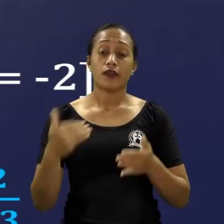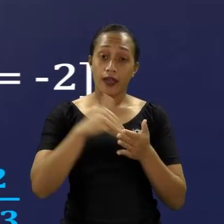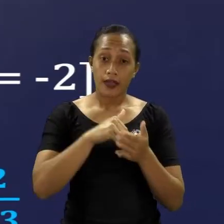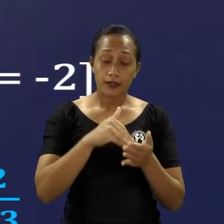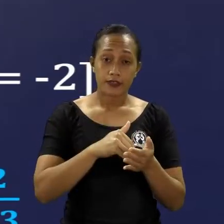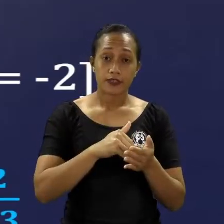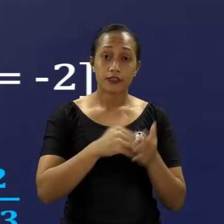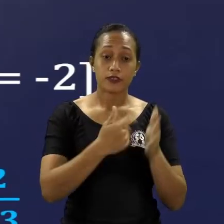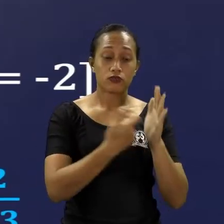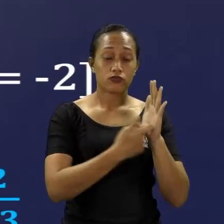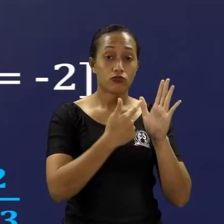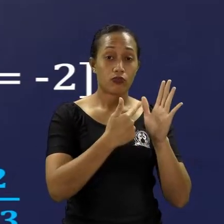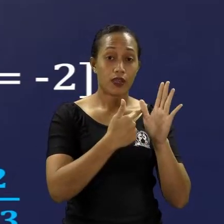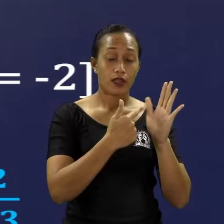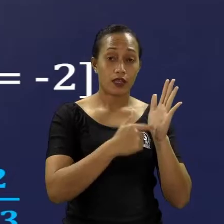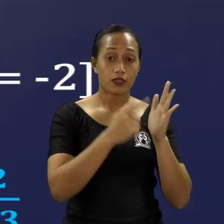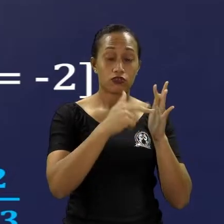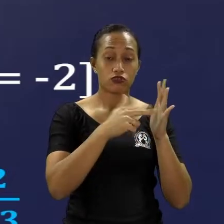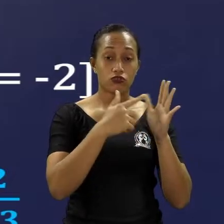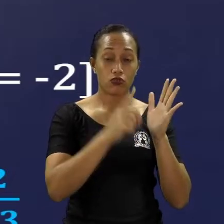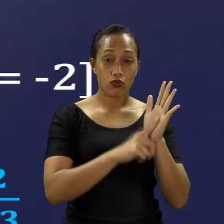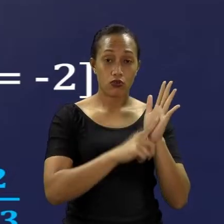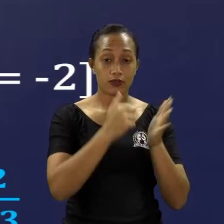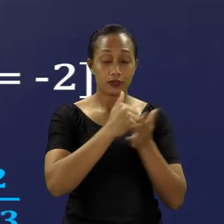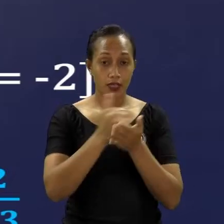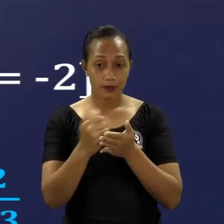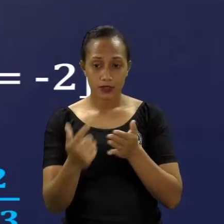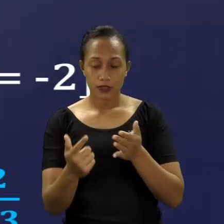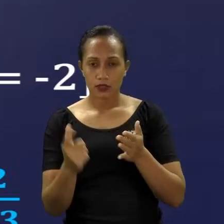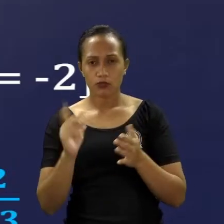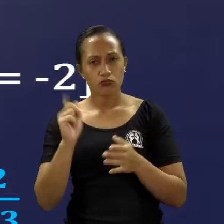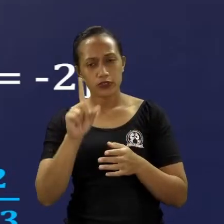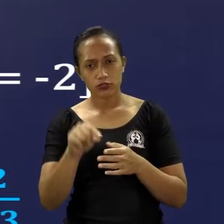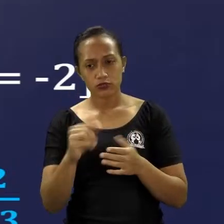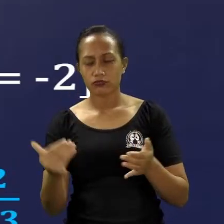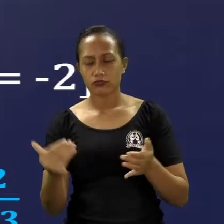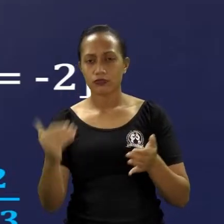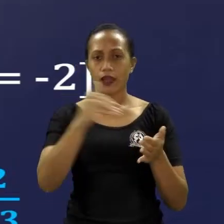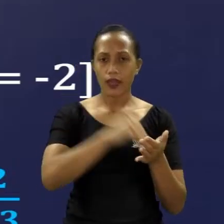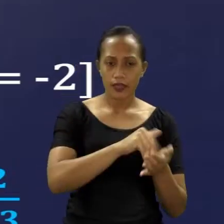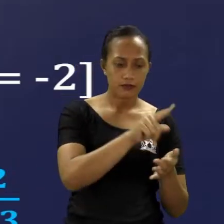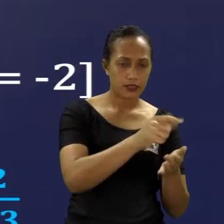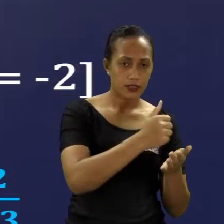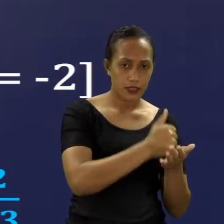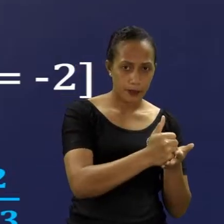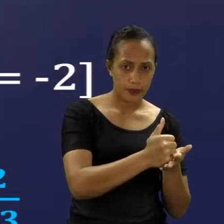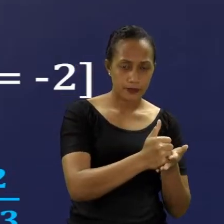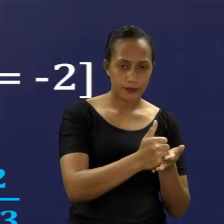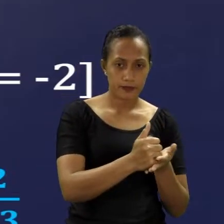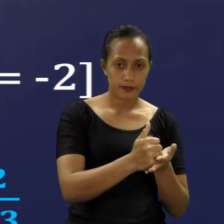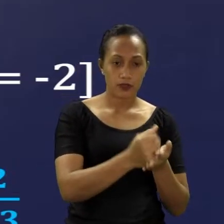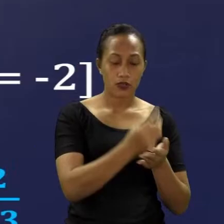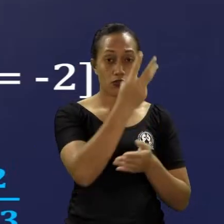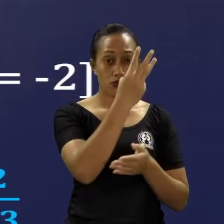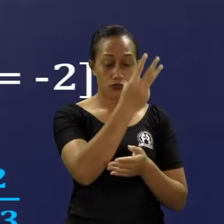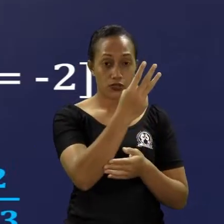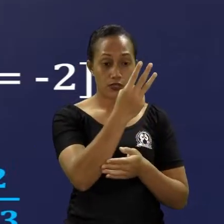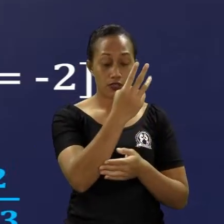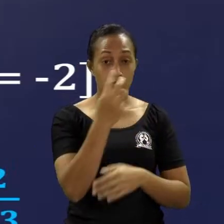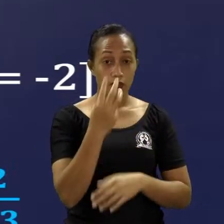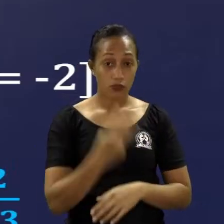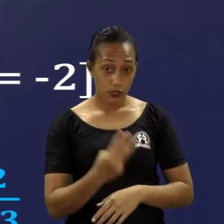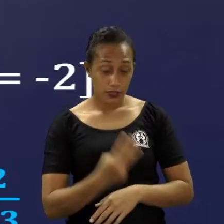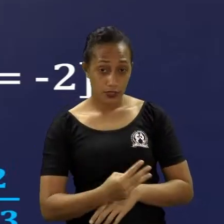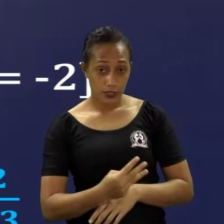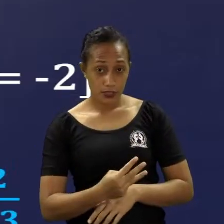Adding rational numbers. Tato voi whaopopo ia rational numbers. 3 over